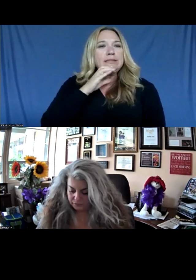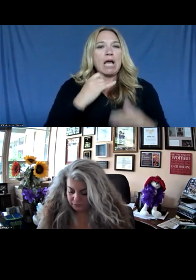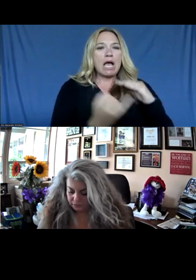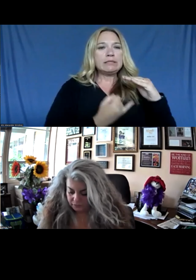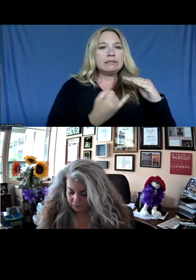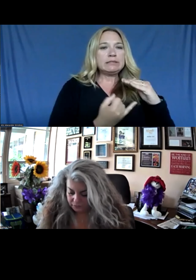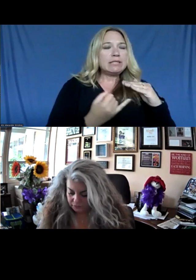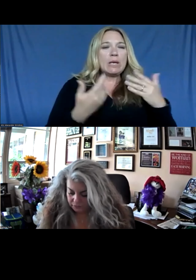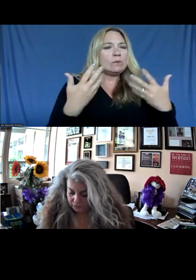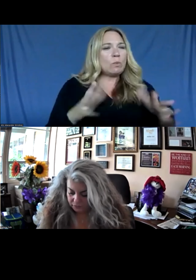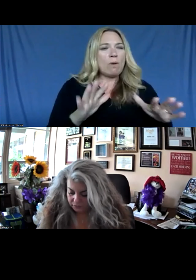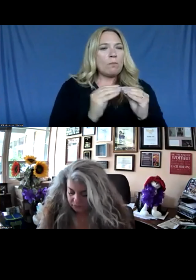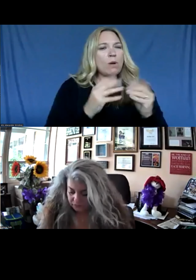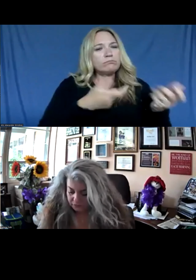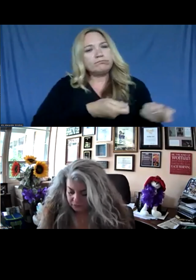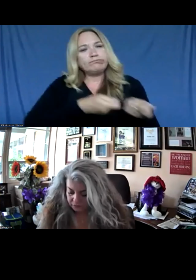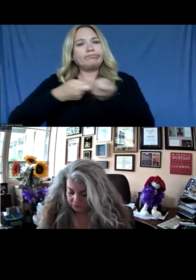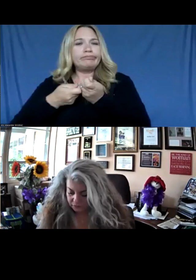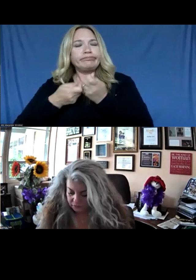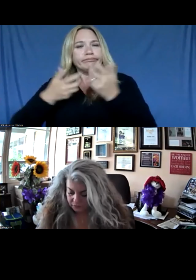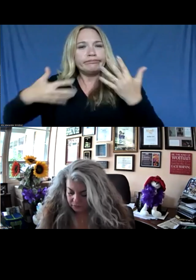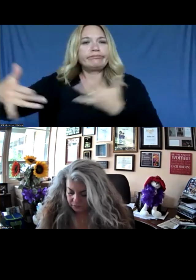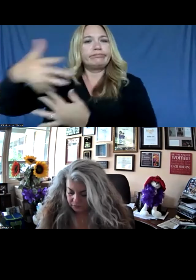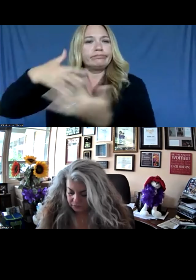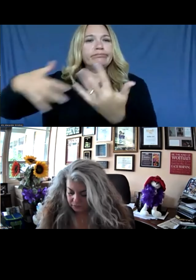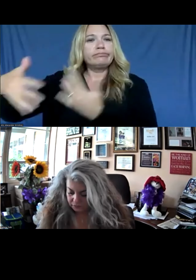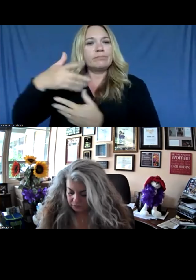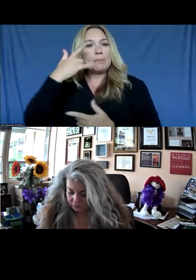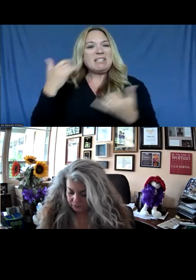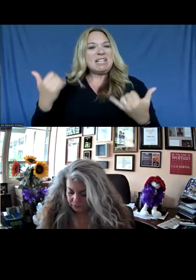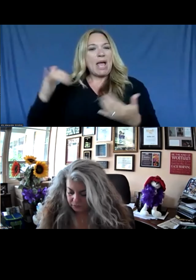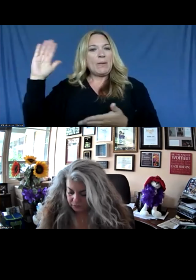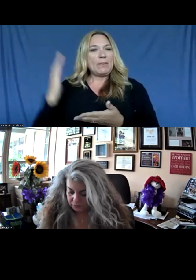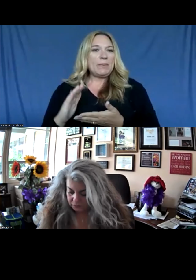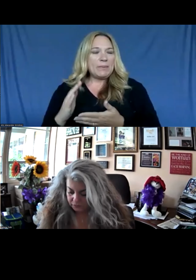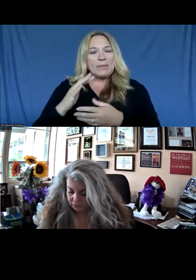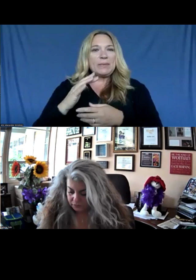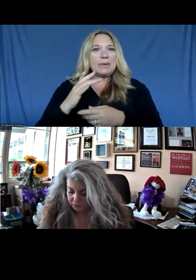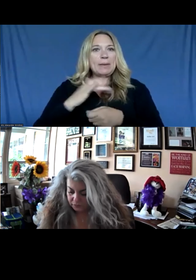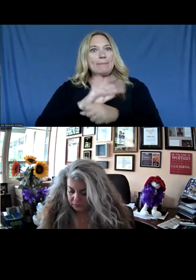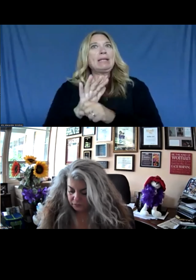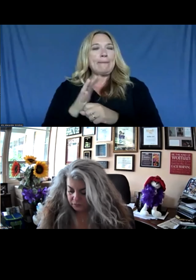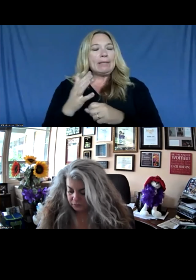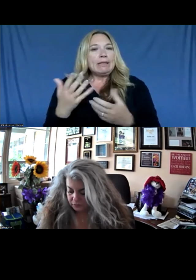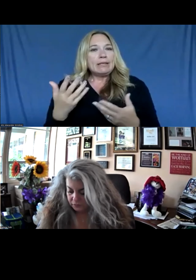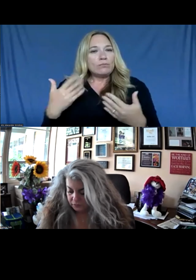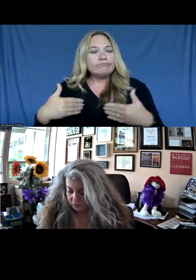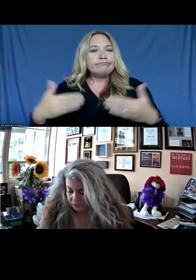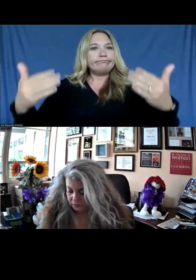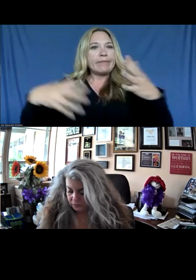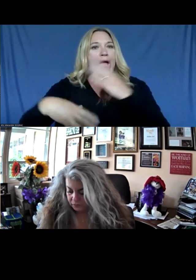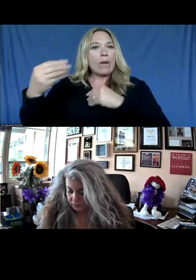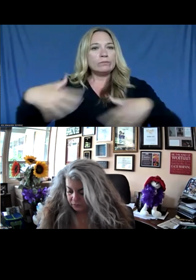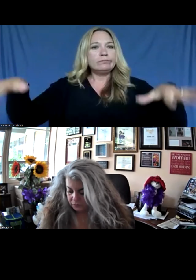issue as we're sort of, getting out of this pandemic. And then, finally, fully funding